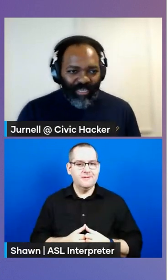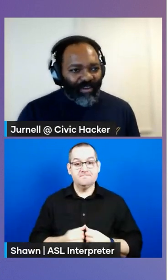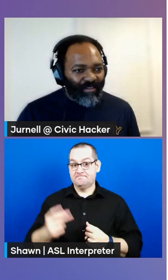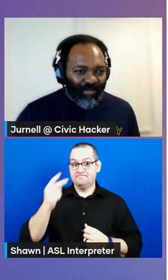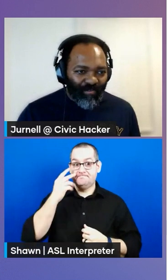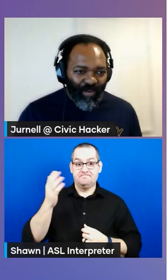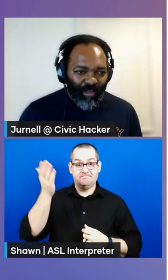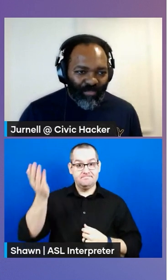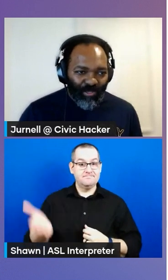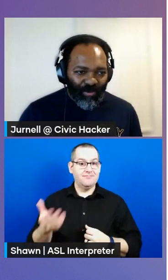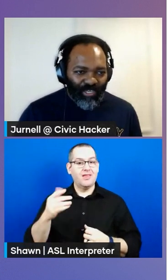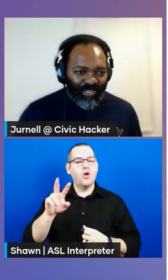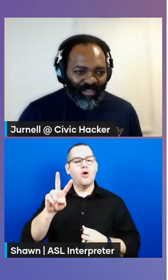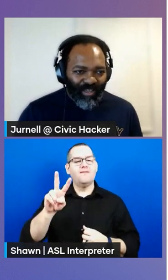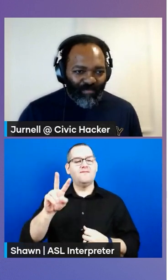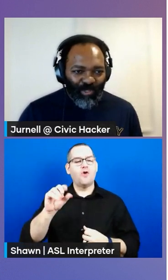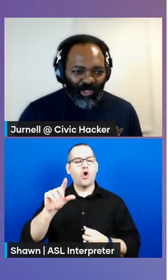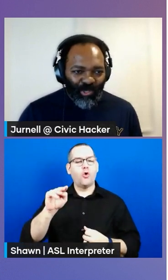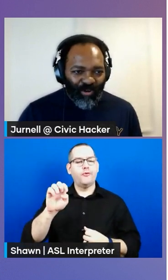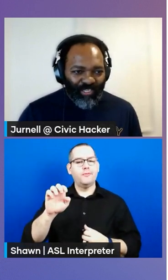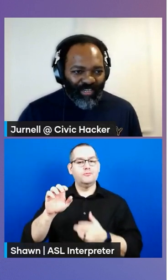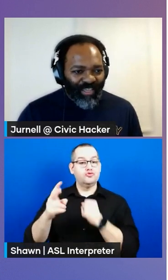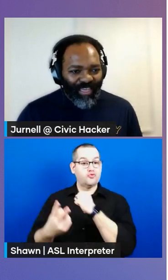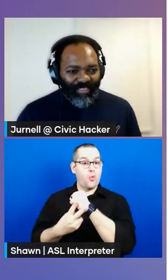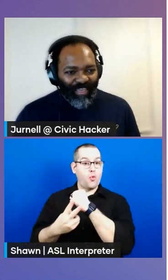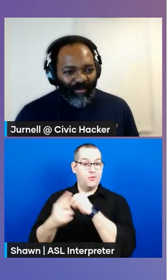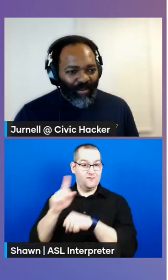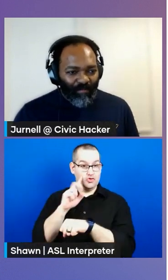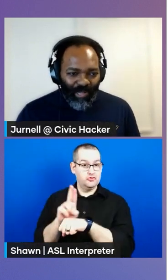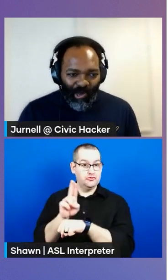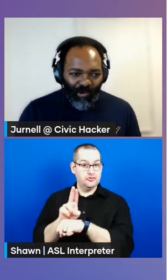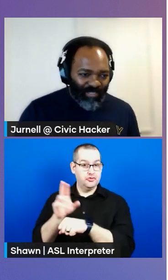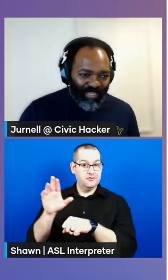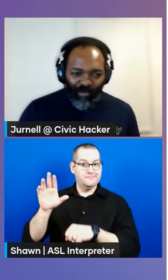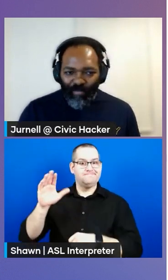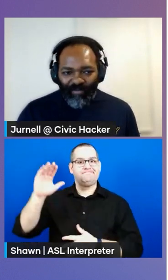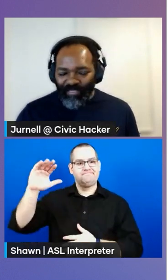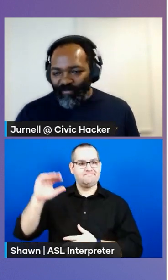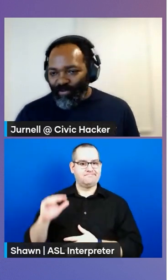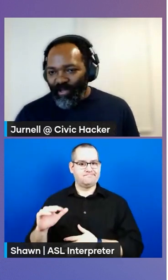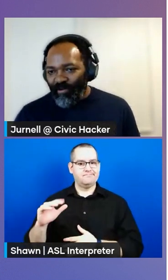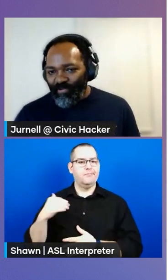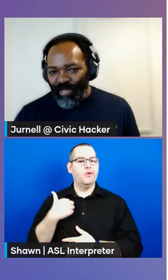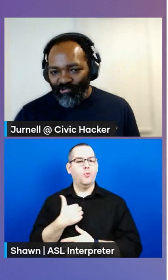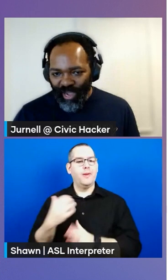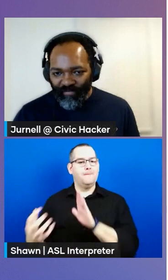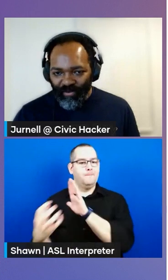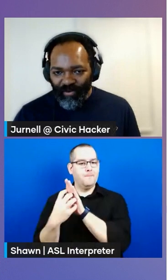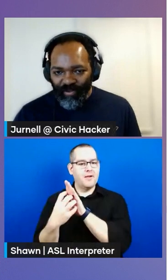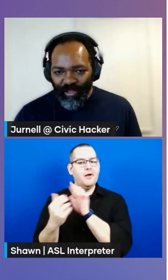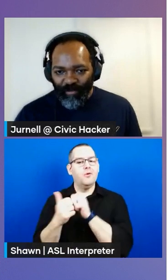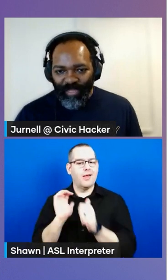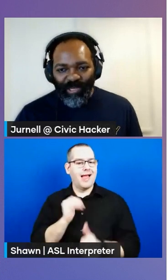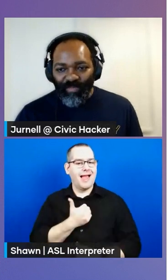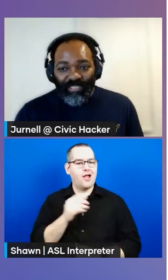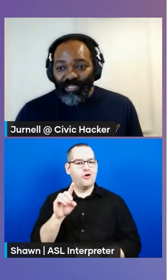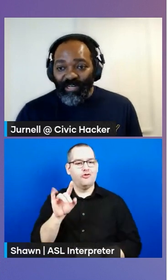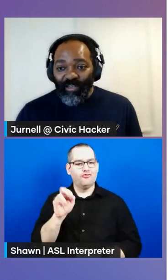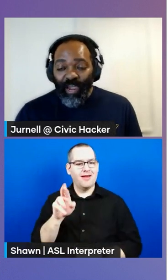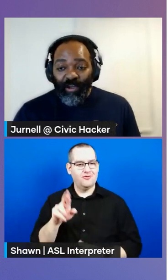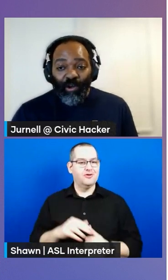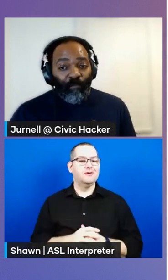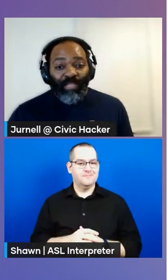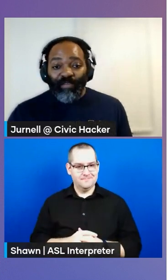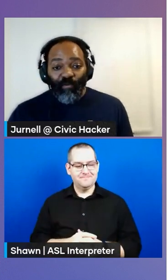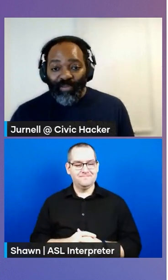we're just setting the little volume storage, user storage, and then below we see we mounted it with our driver. And so this